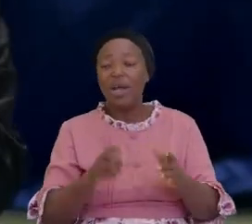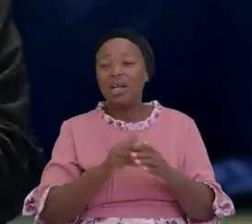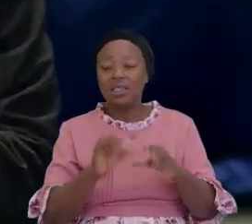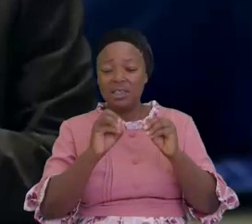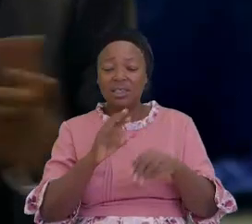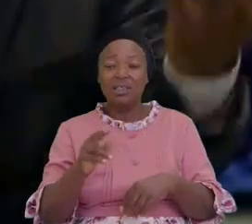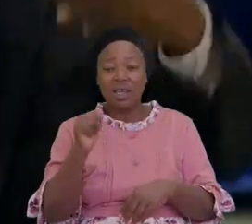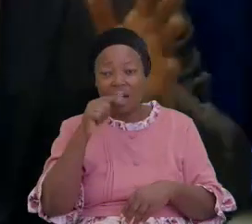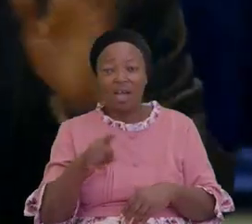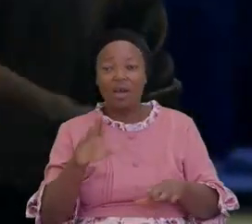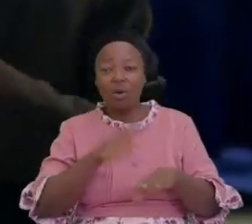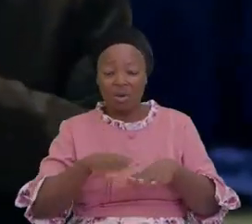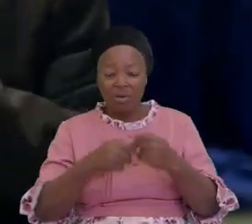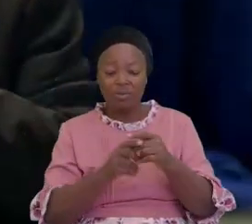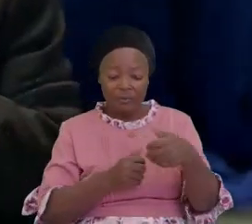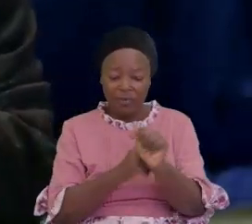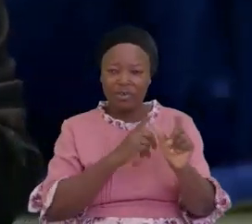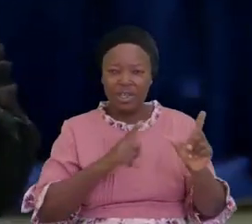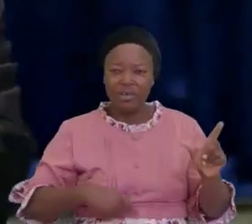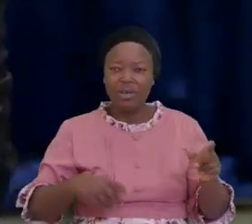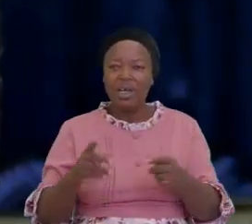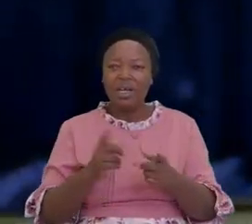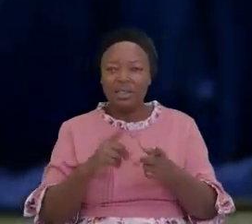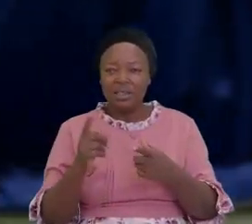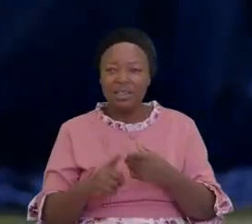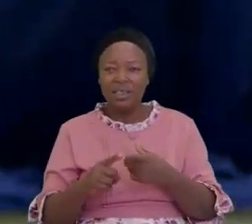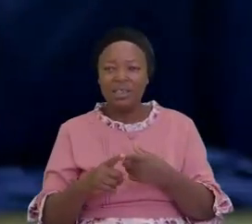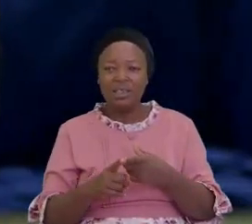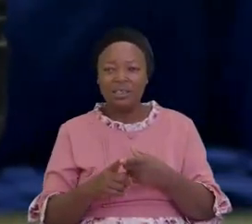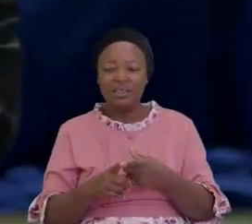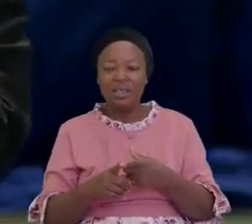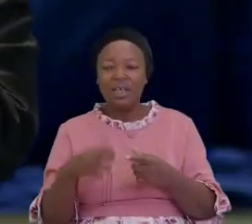Lord. And then the husband came back. Remember,